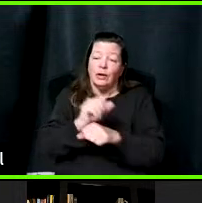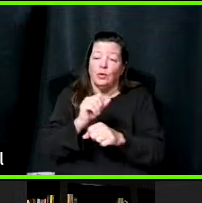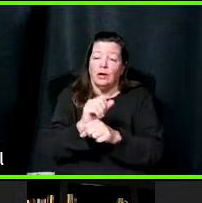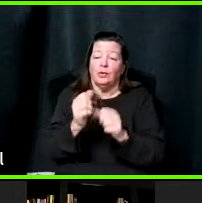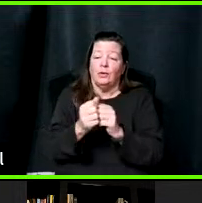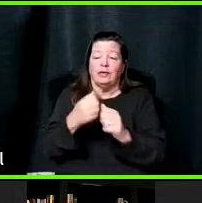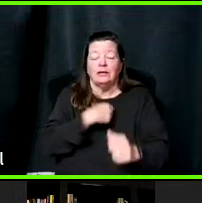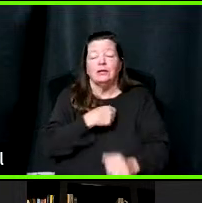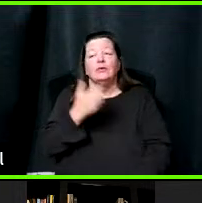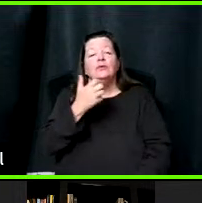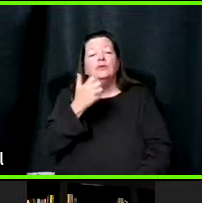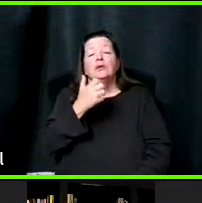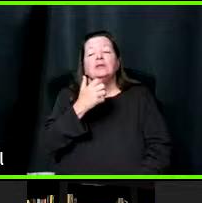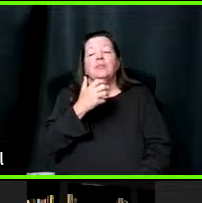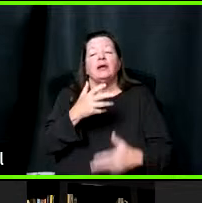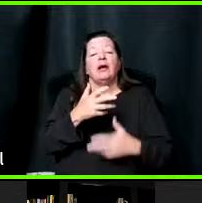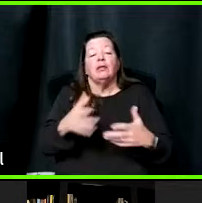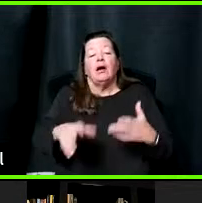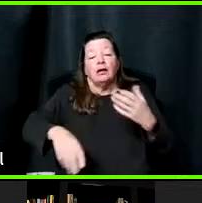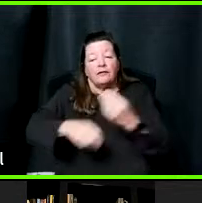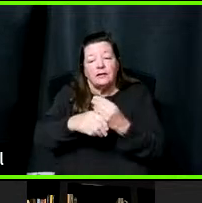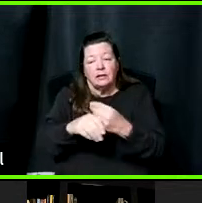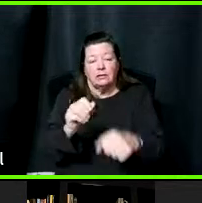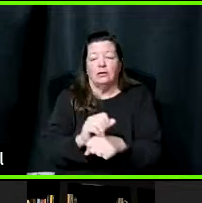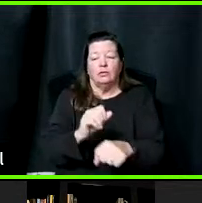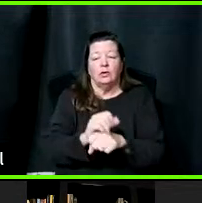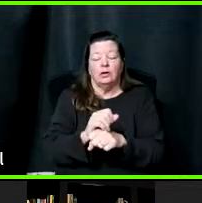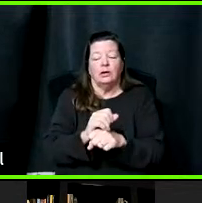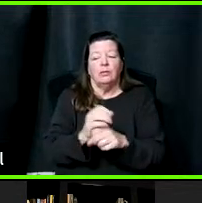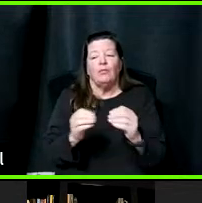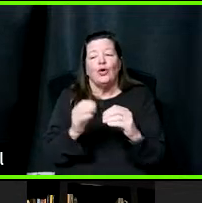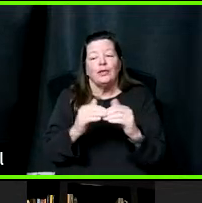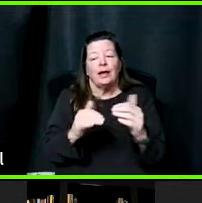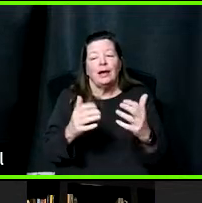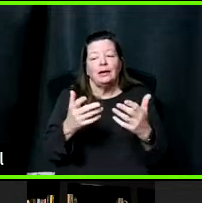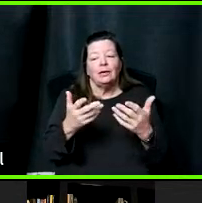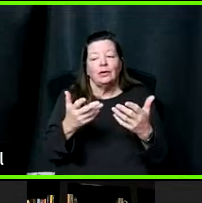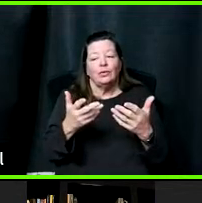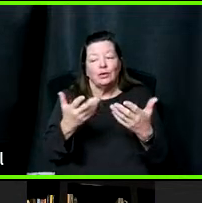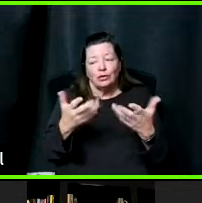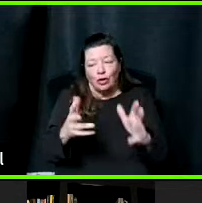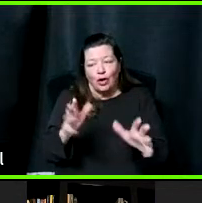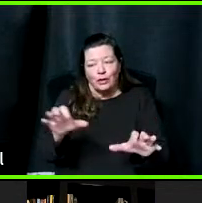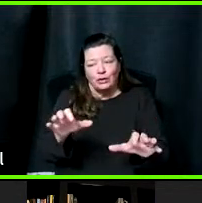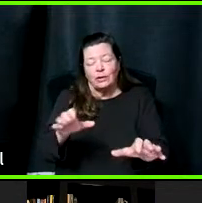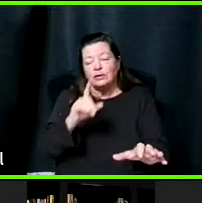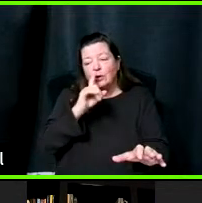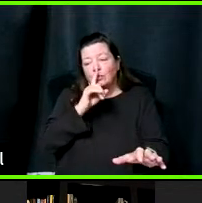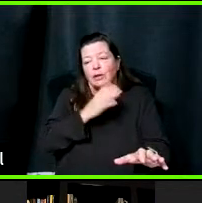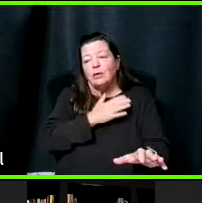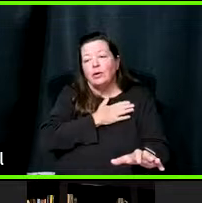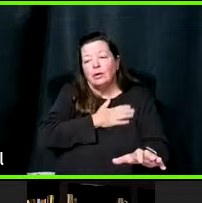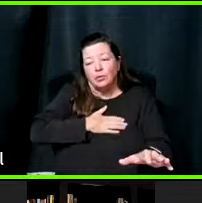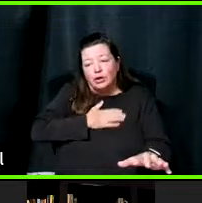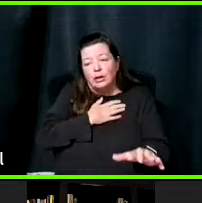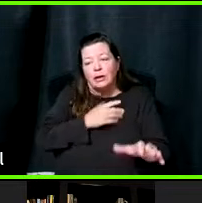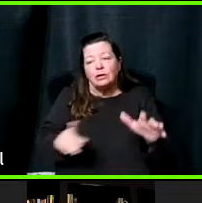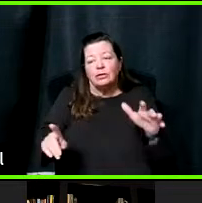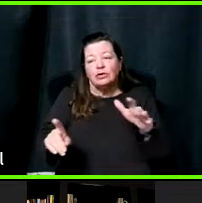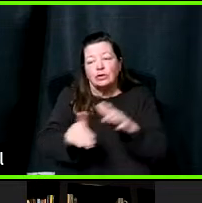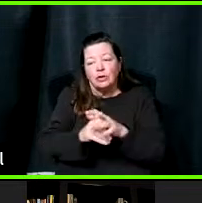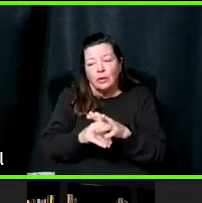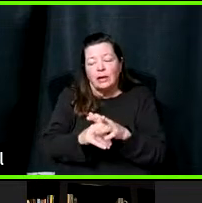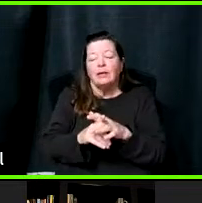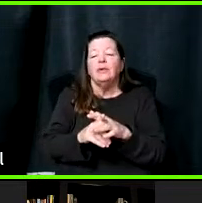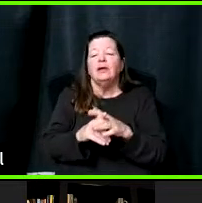of work, additional work on top of what you're all already doing on a day-to-day. So just appreciate you showing up and really representing ESG in that